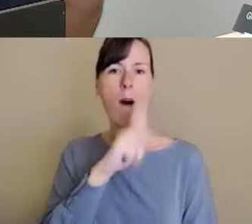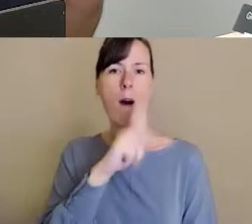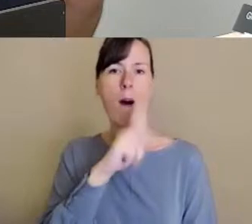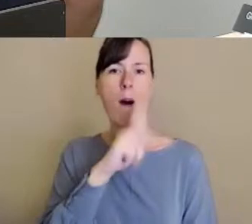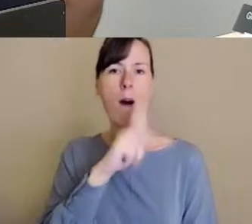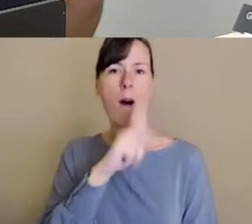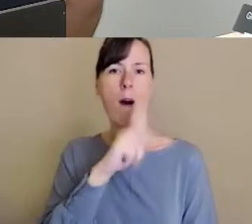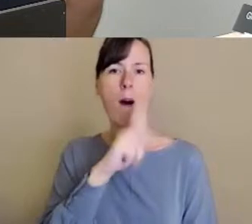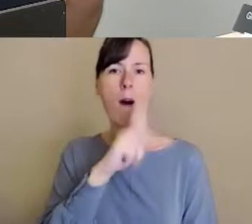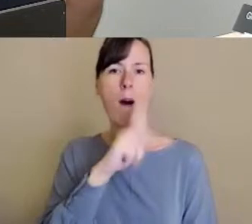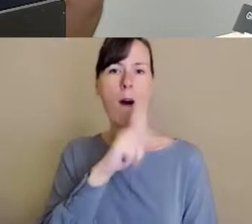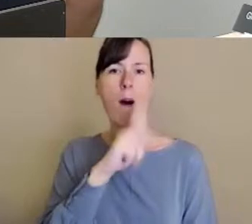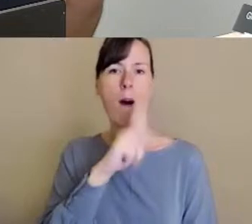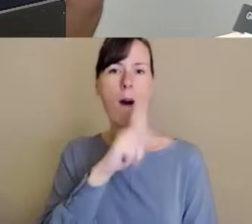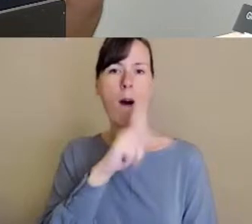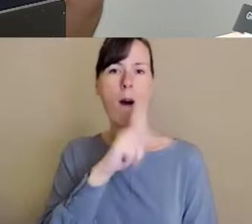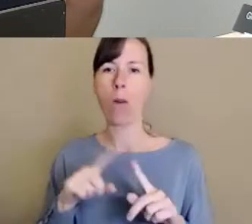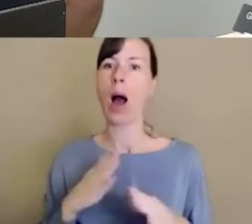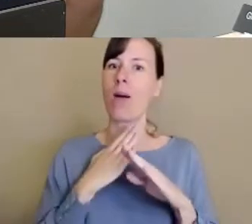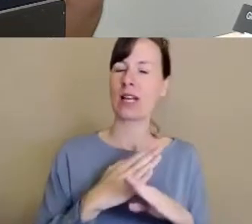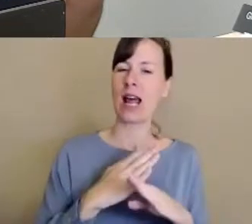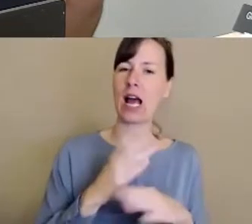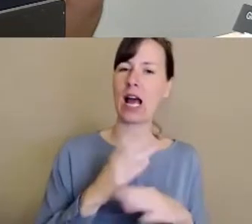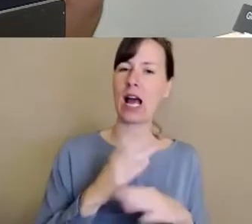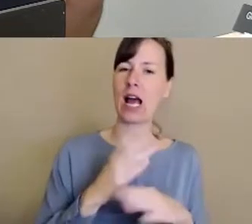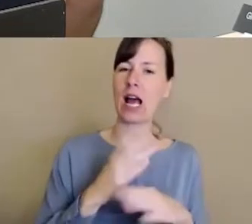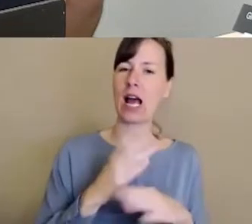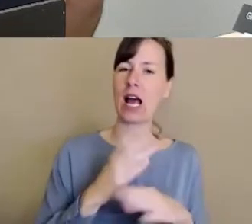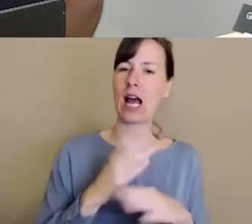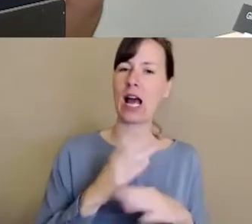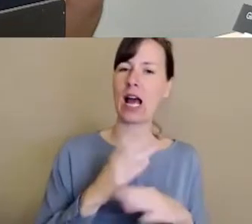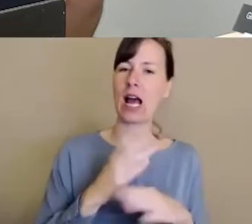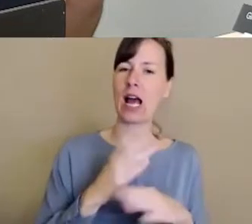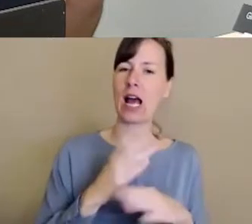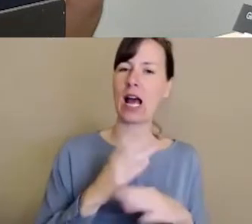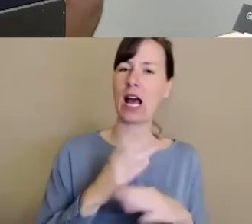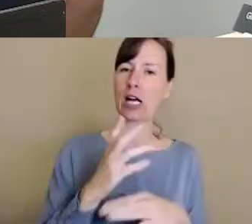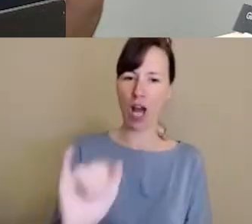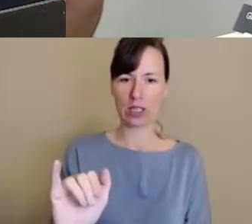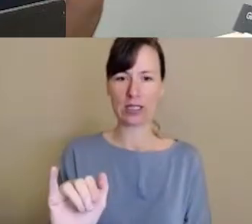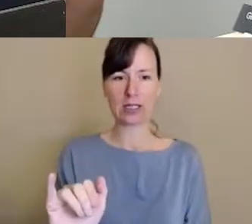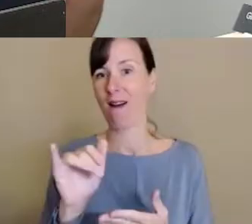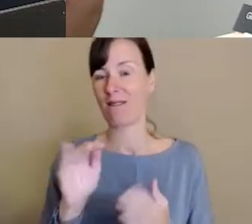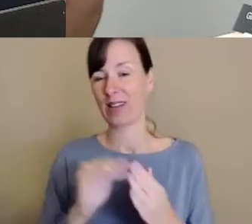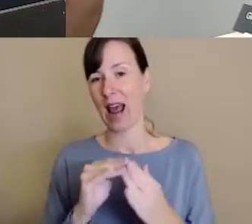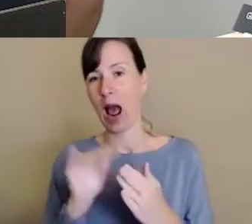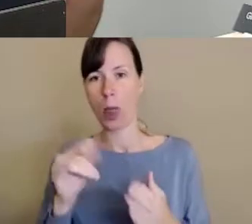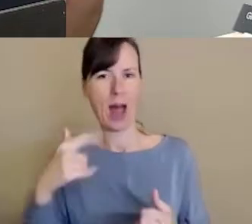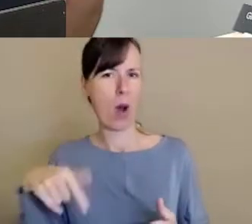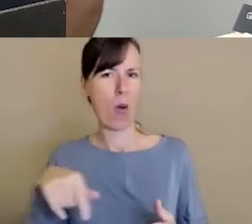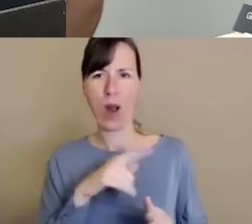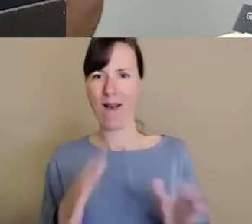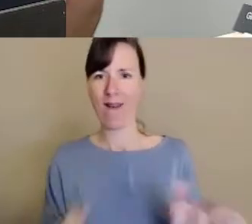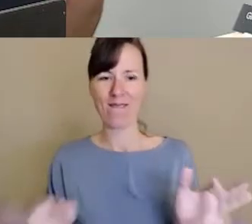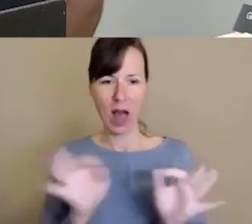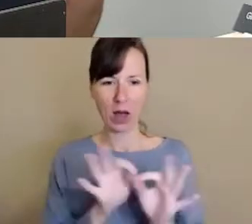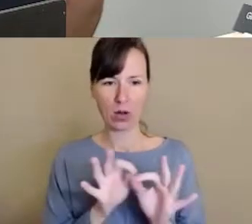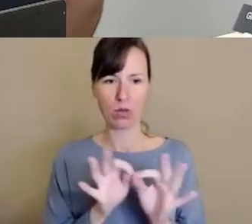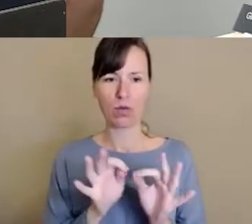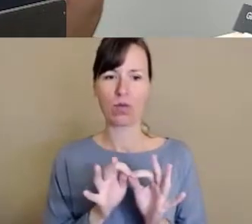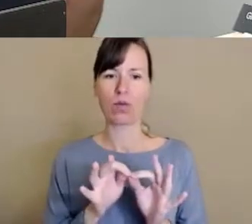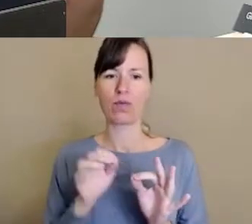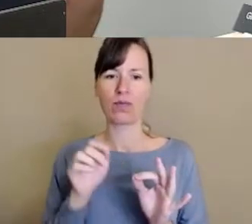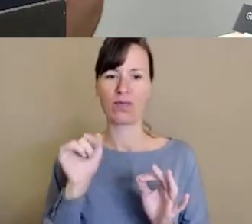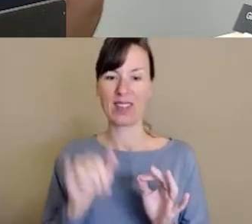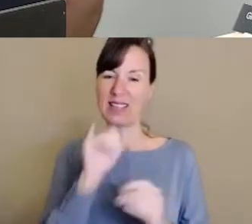has cared deeply about for years. In 2017, Cheverly residents showed up in a big way around the